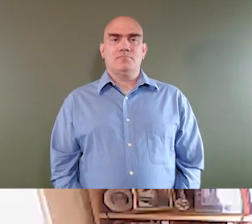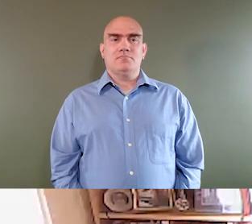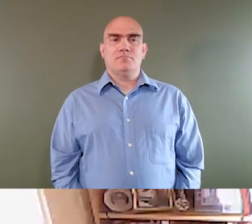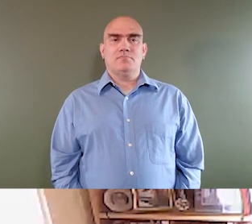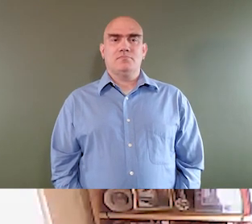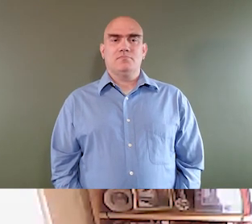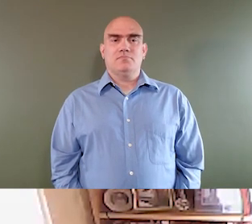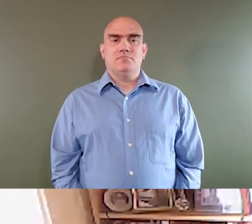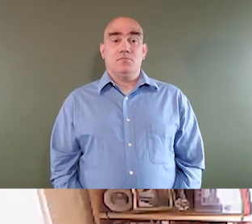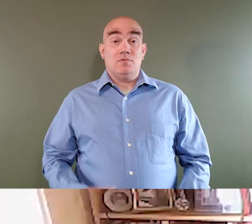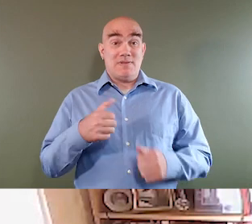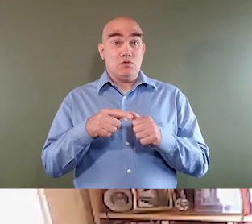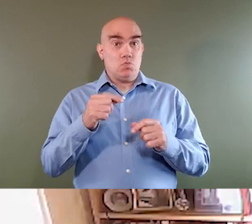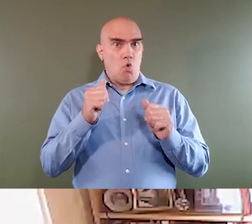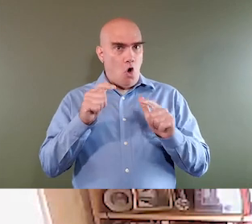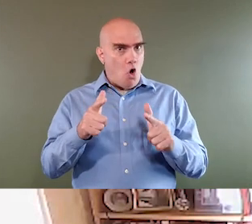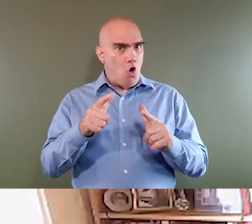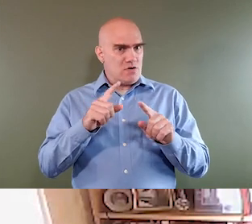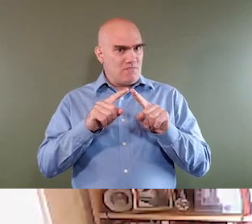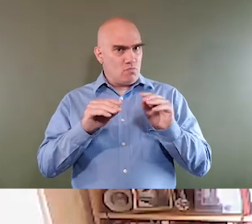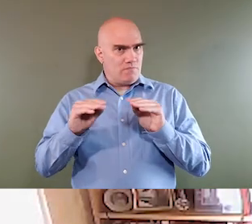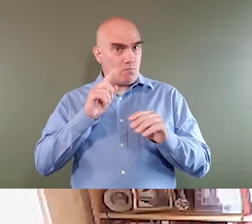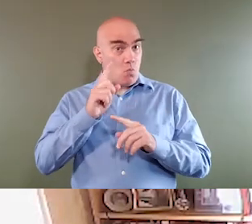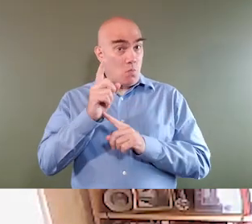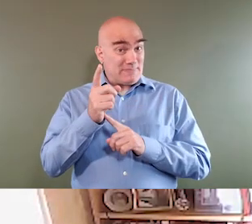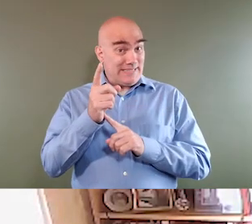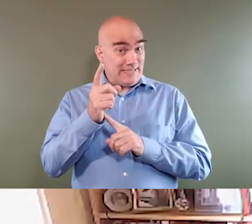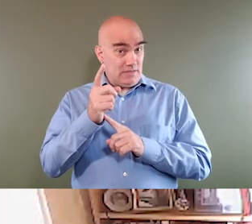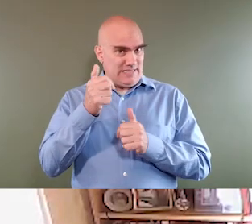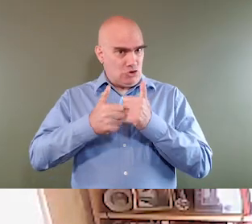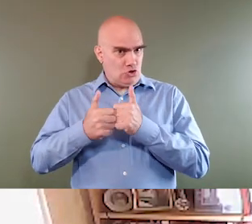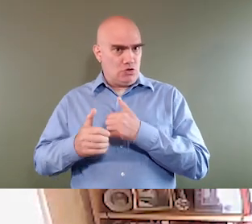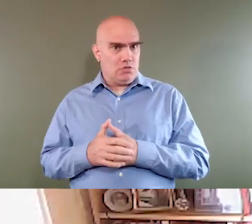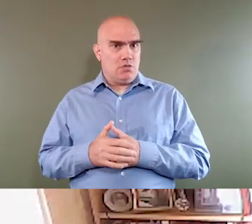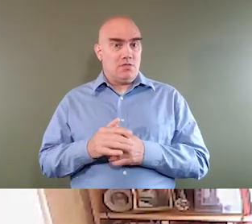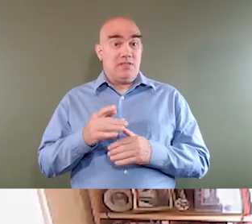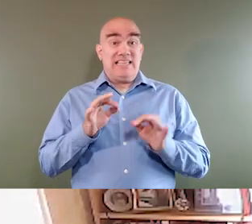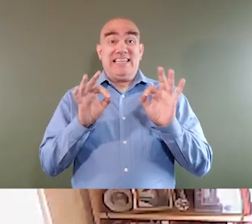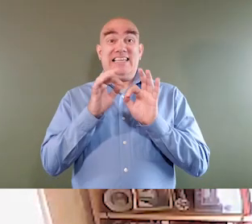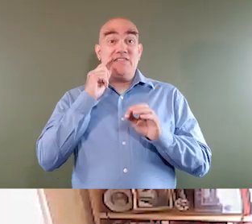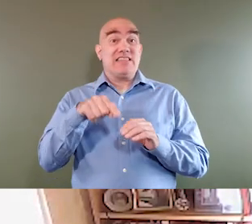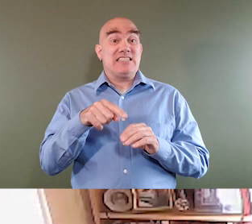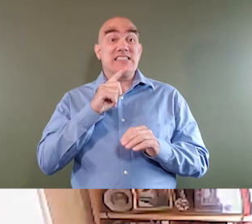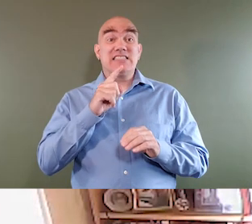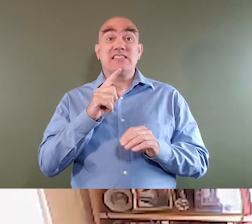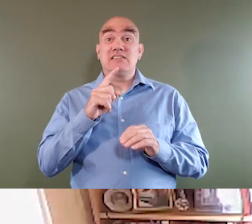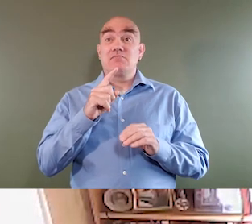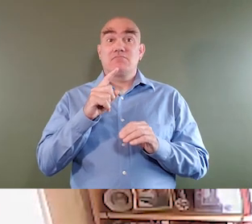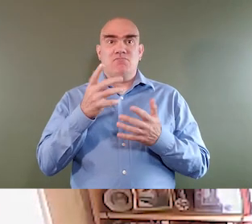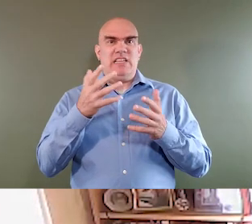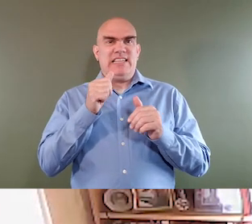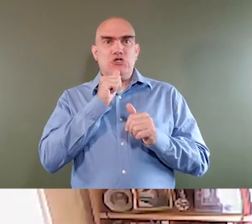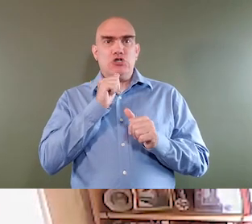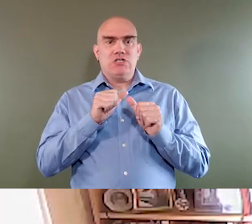Remember, you're doing all of these movements for 1 minute. The key for this kind of circuit is endurance.